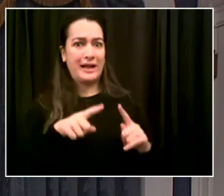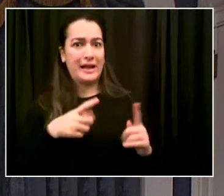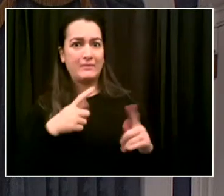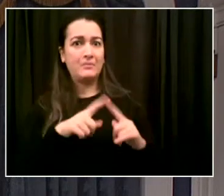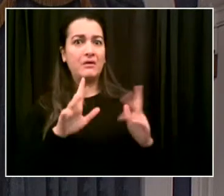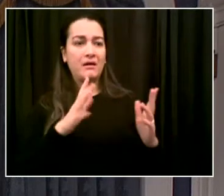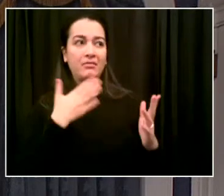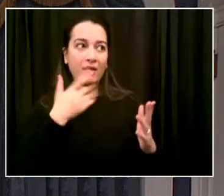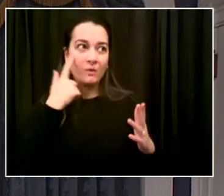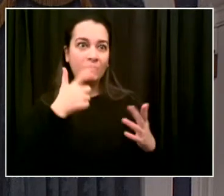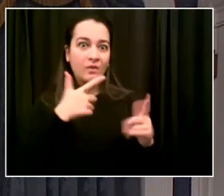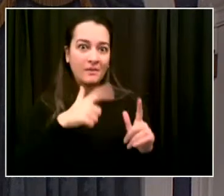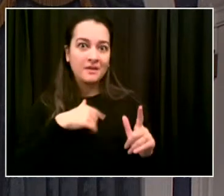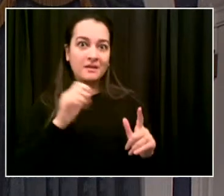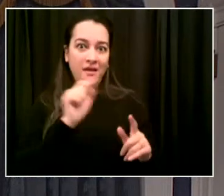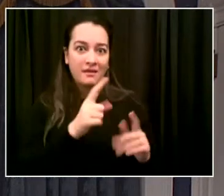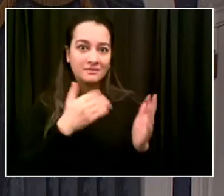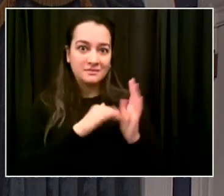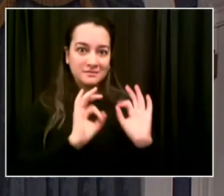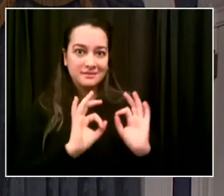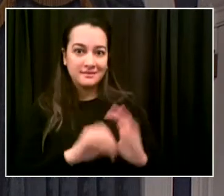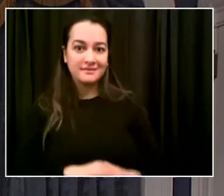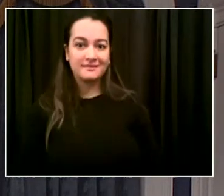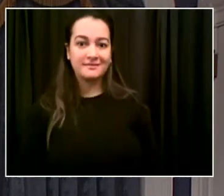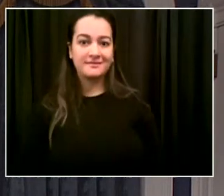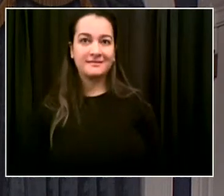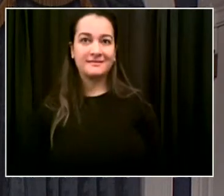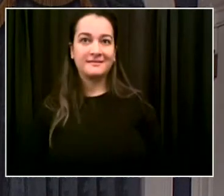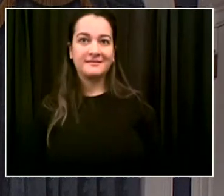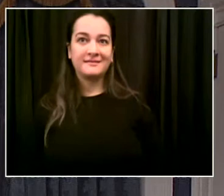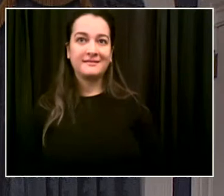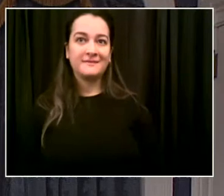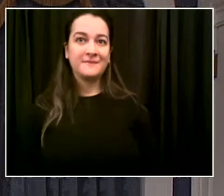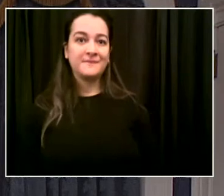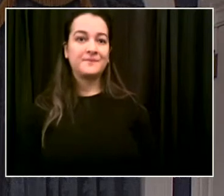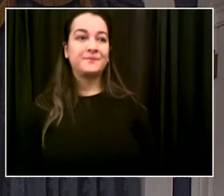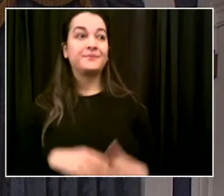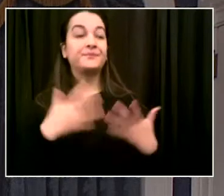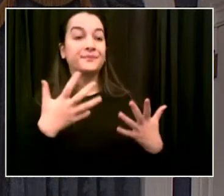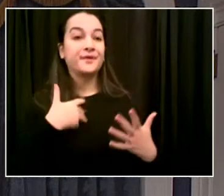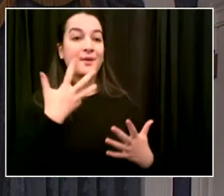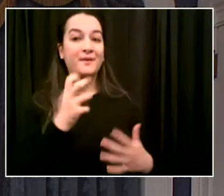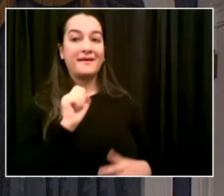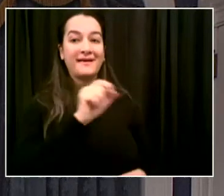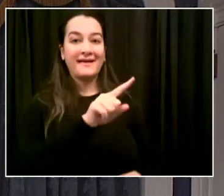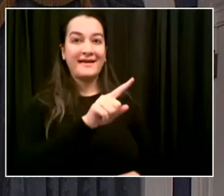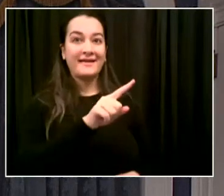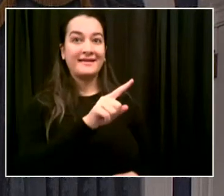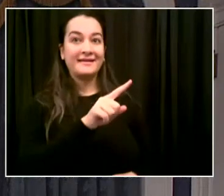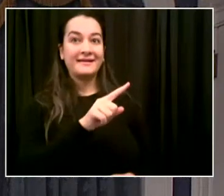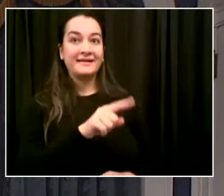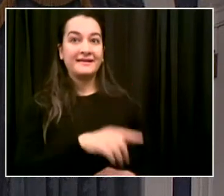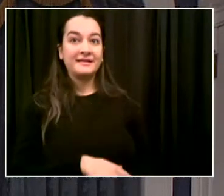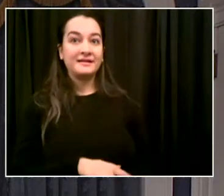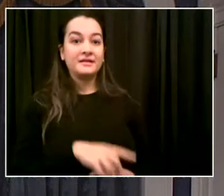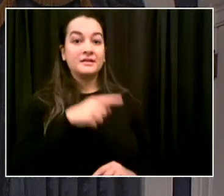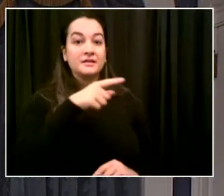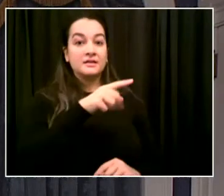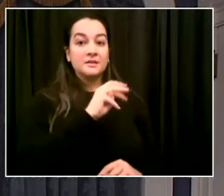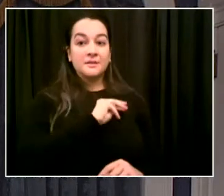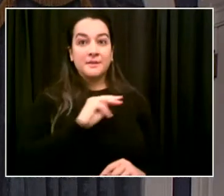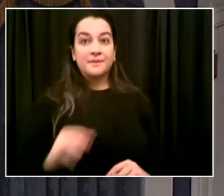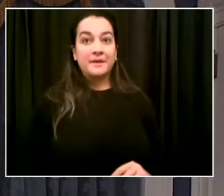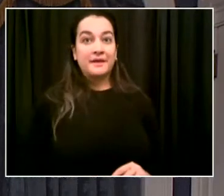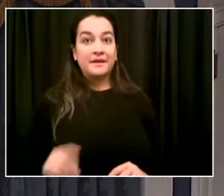So my question, Mr. Mayor, is how often are you tested, given that you're not getting the vaccine at this